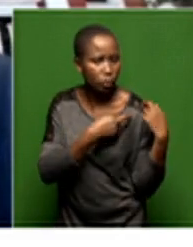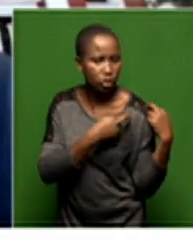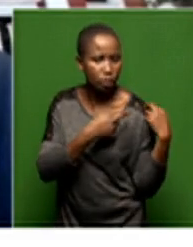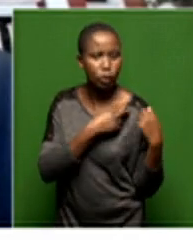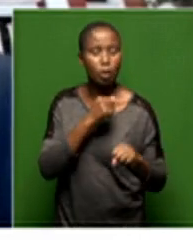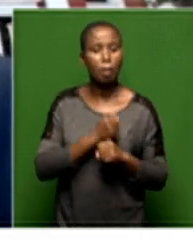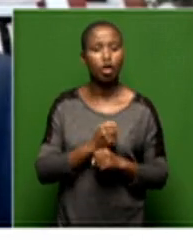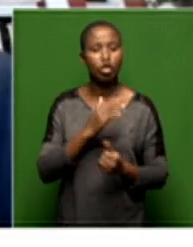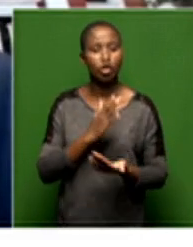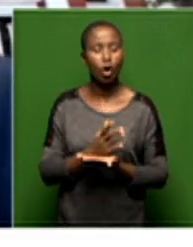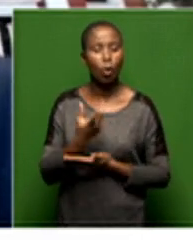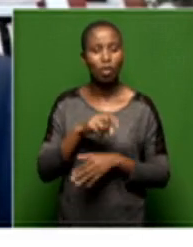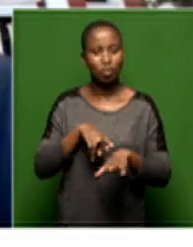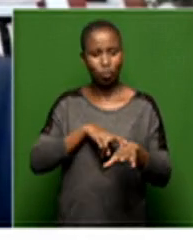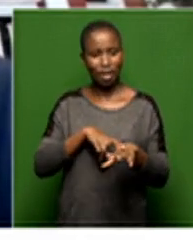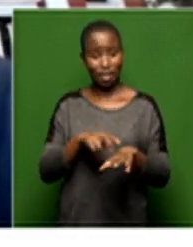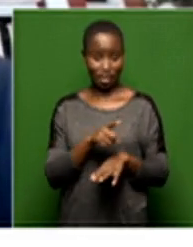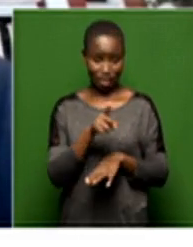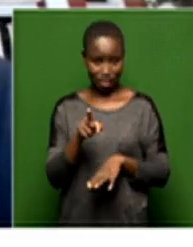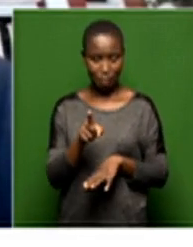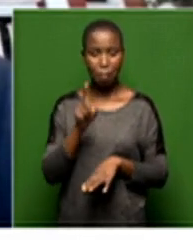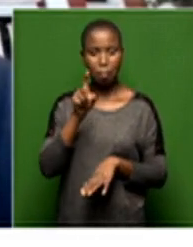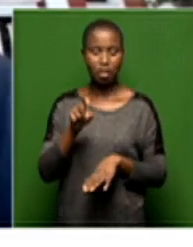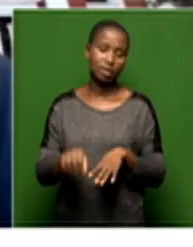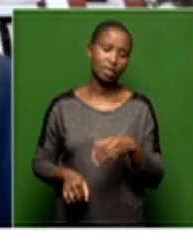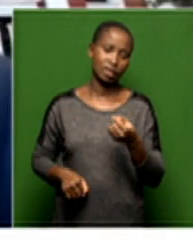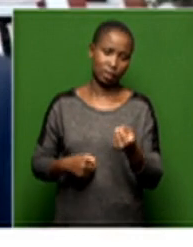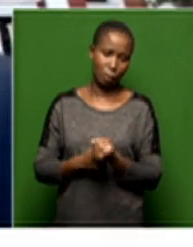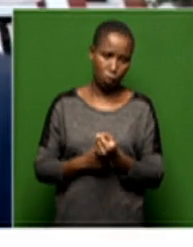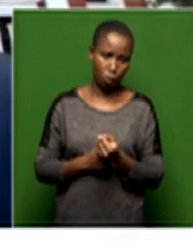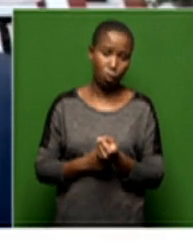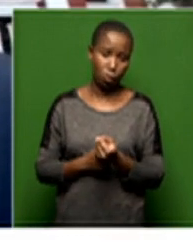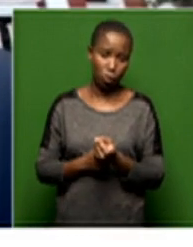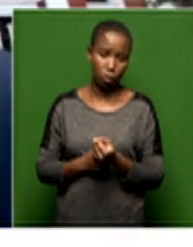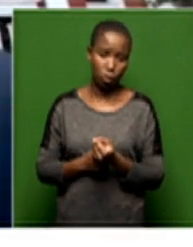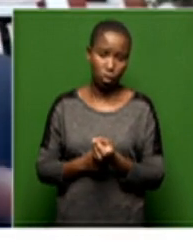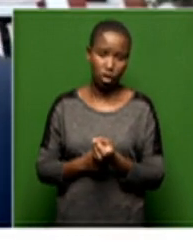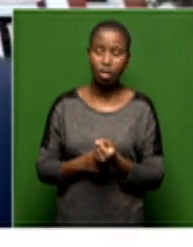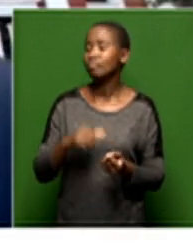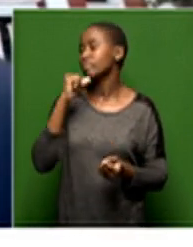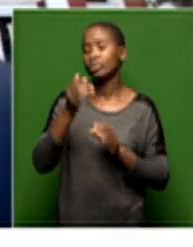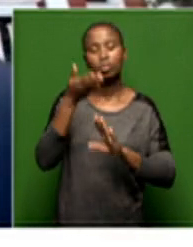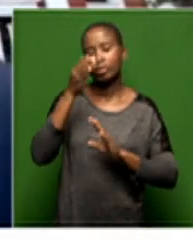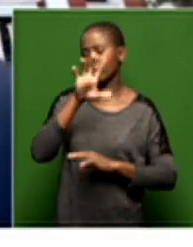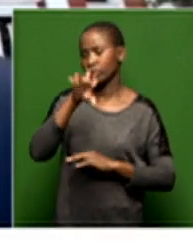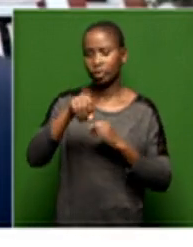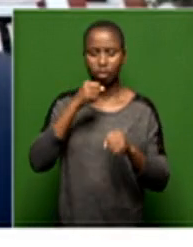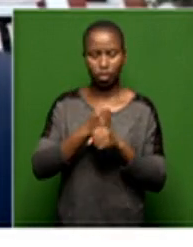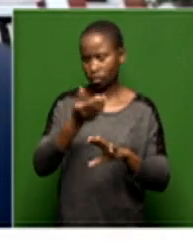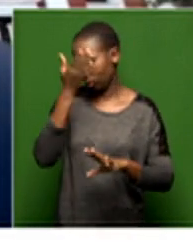racism in the statute books in South Africa is supported for 50 years and even more before